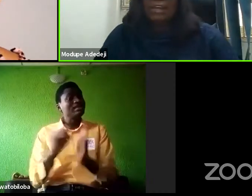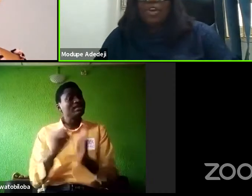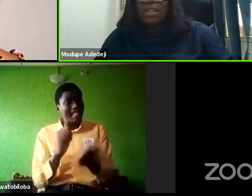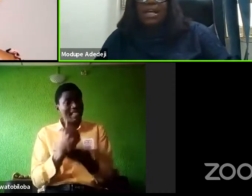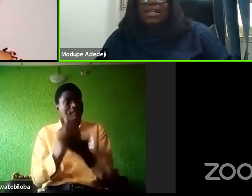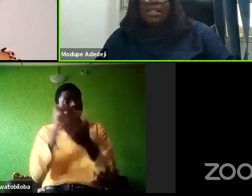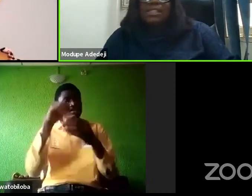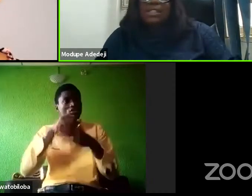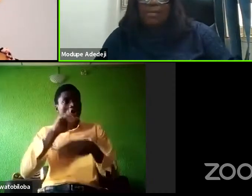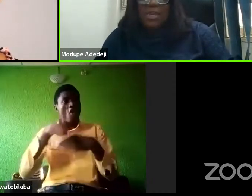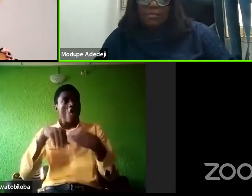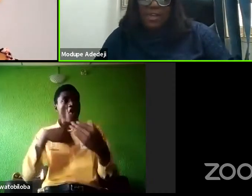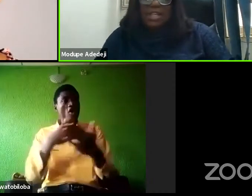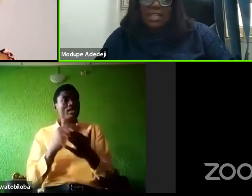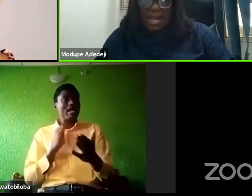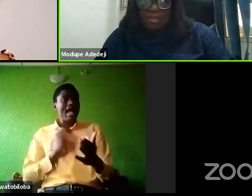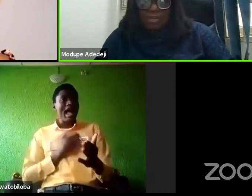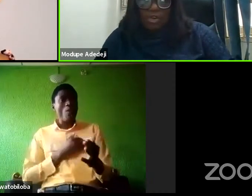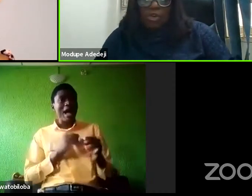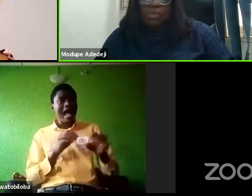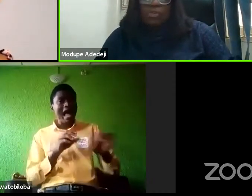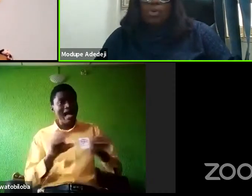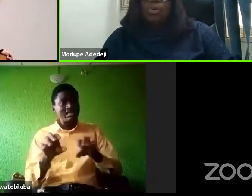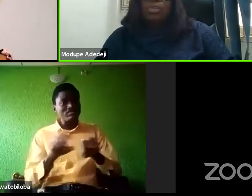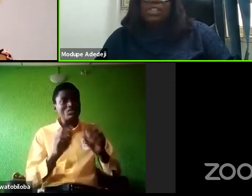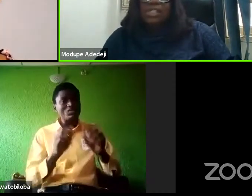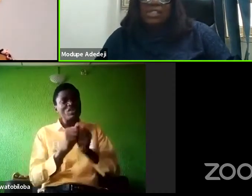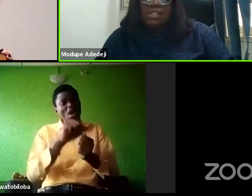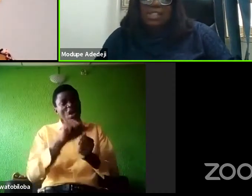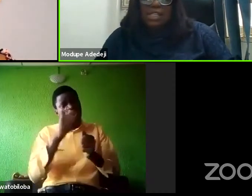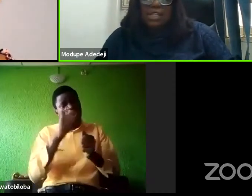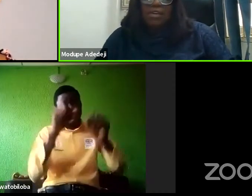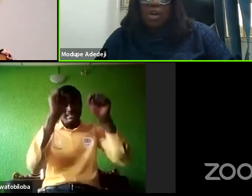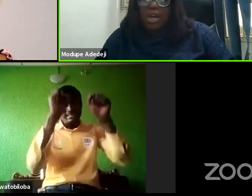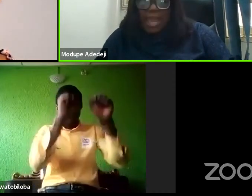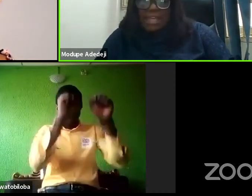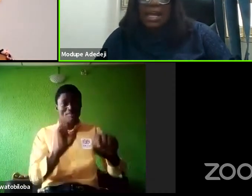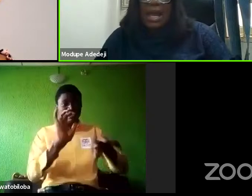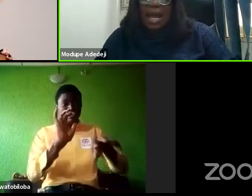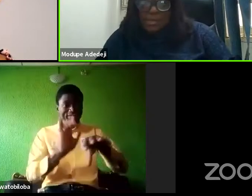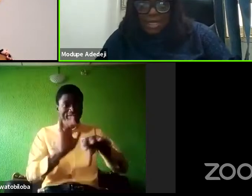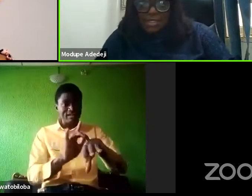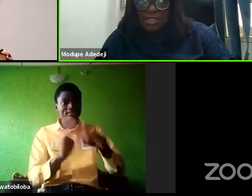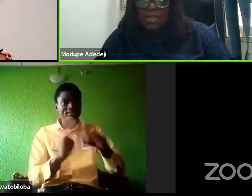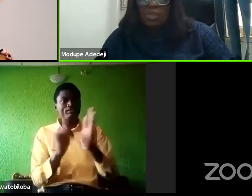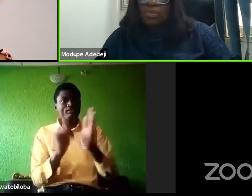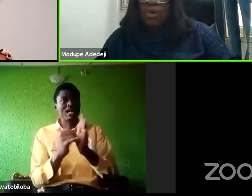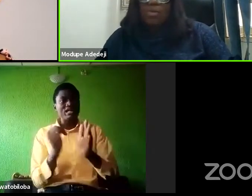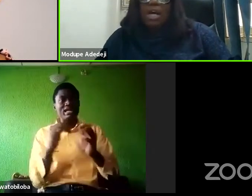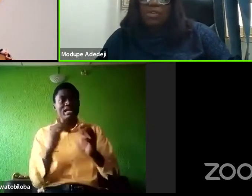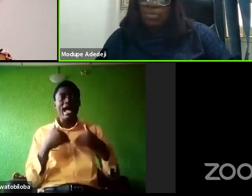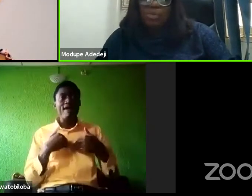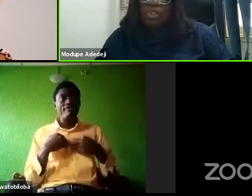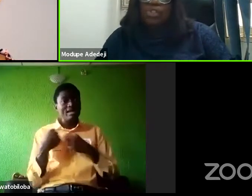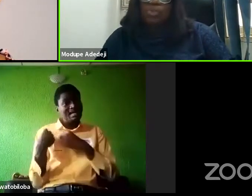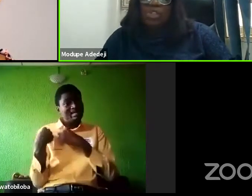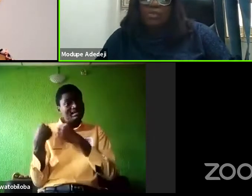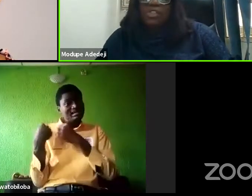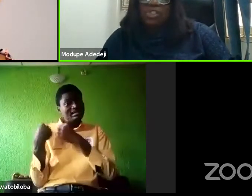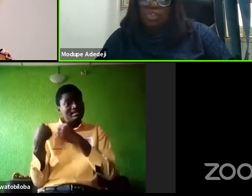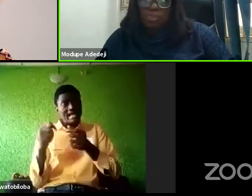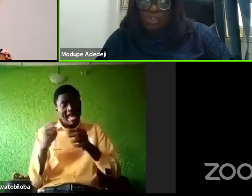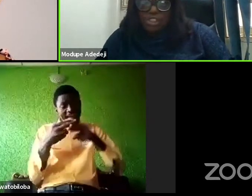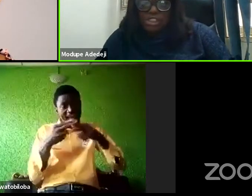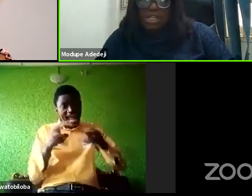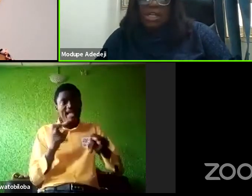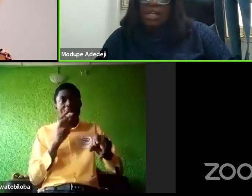that, and every other systemic effect that they have. So since the eggs are absent, so what we now do is to give